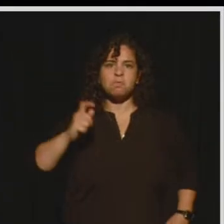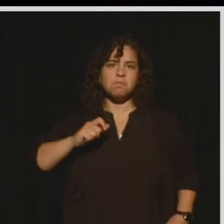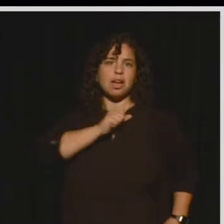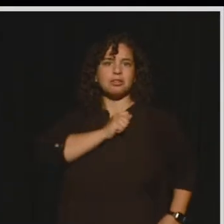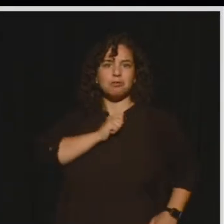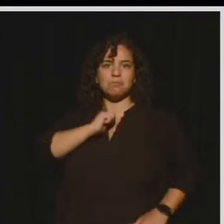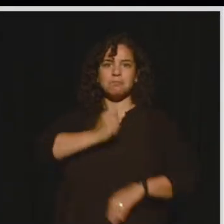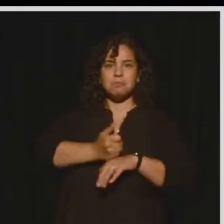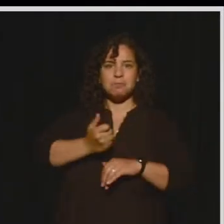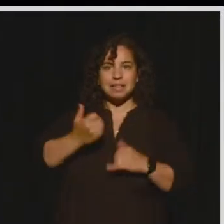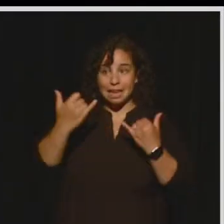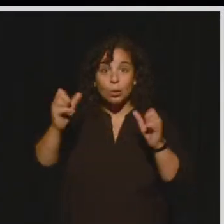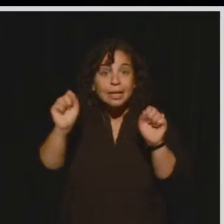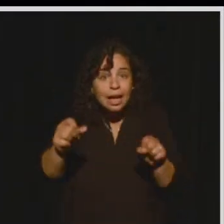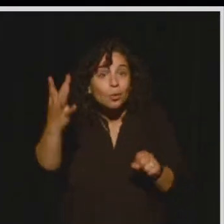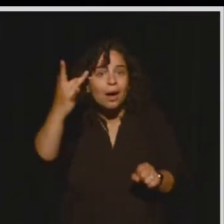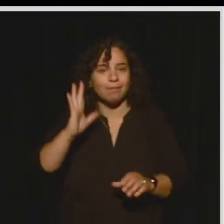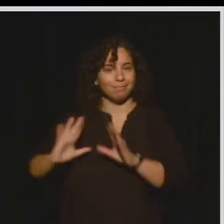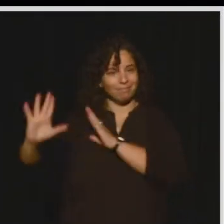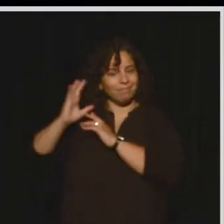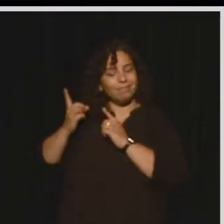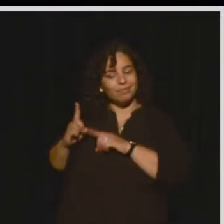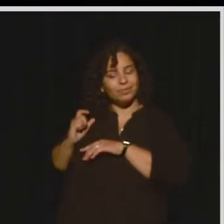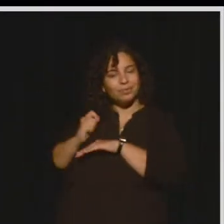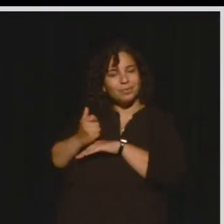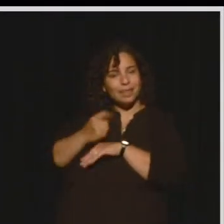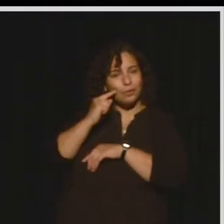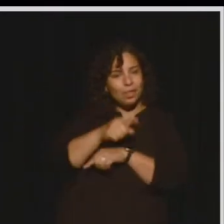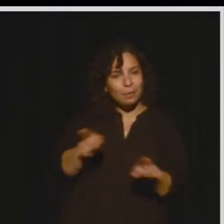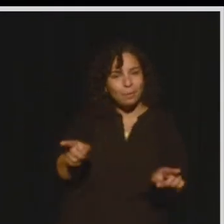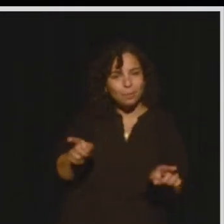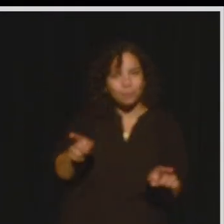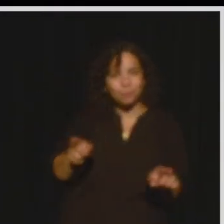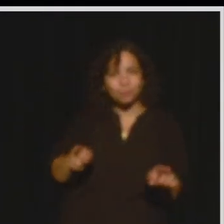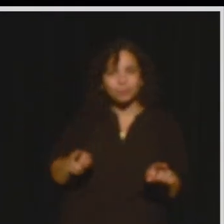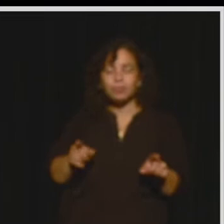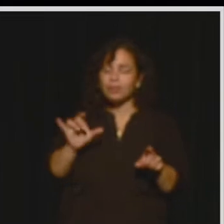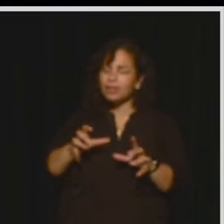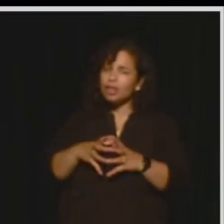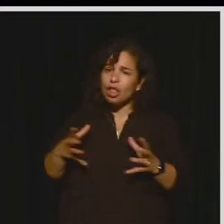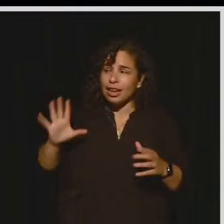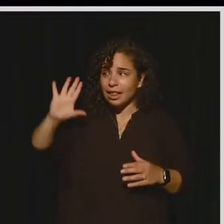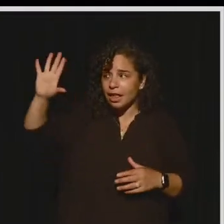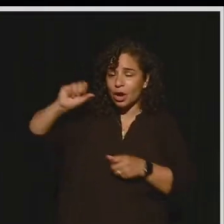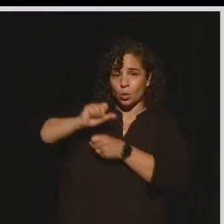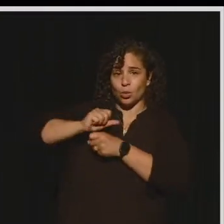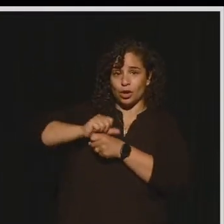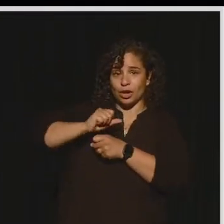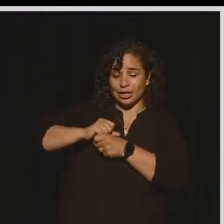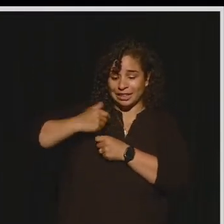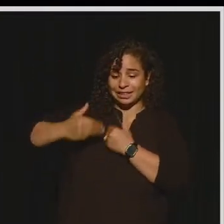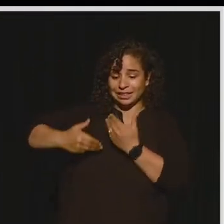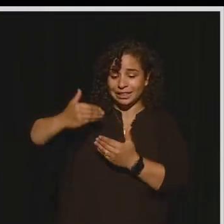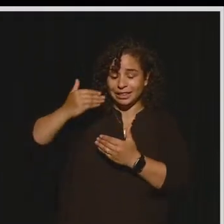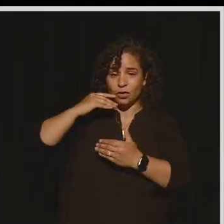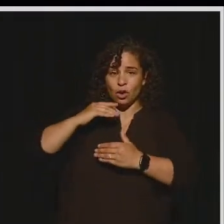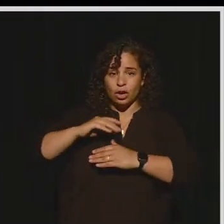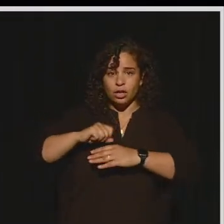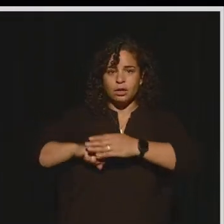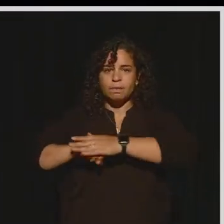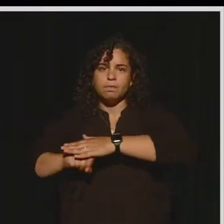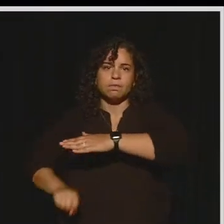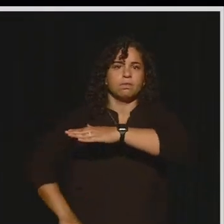was groundwork that was cleared by people that, you know, need to be recognized. And this isn't in any kind